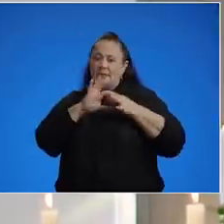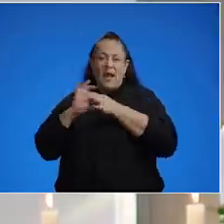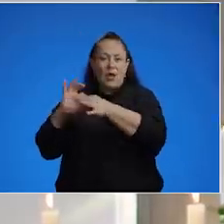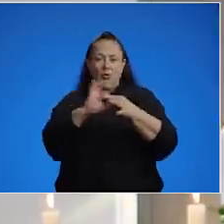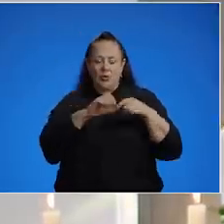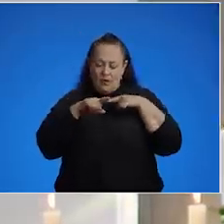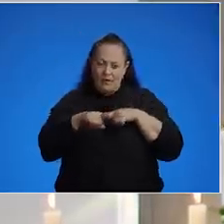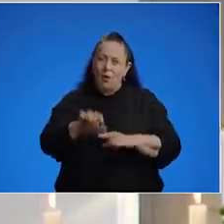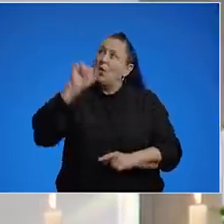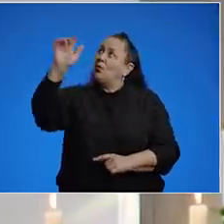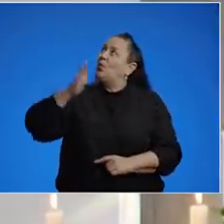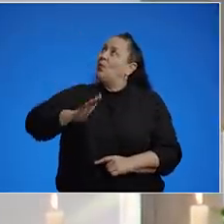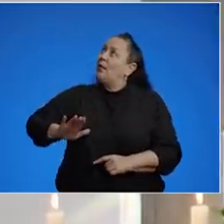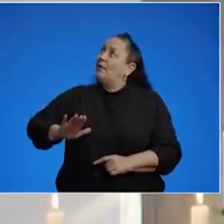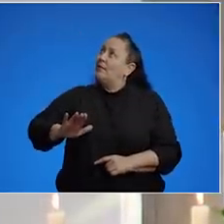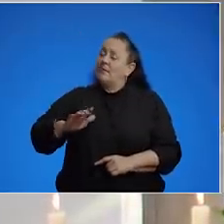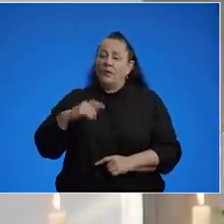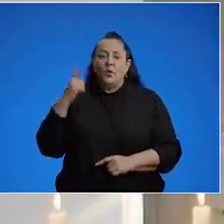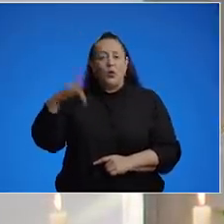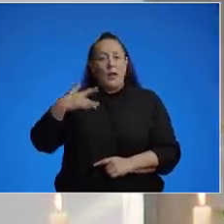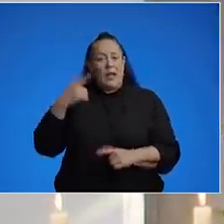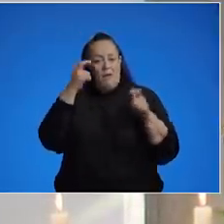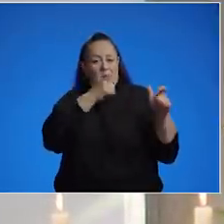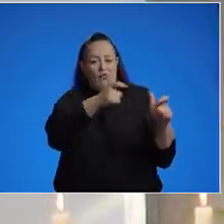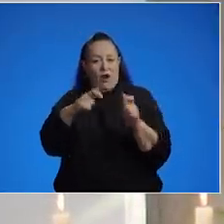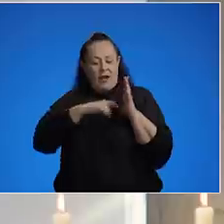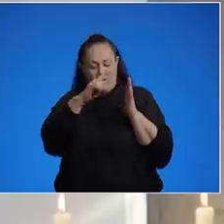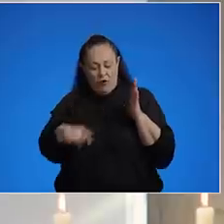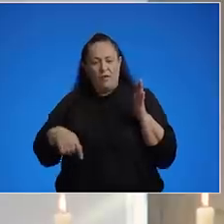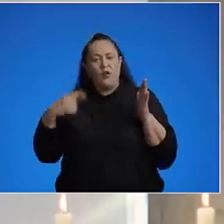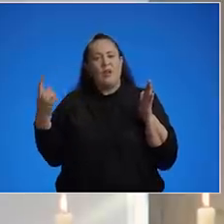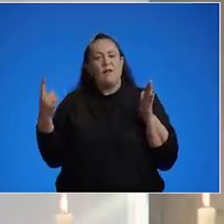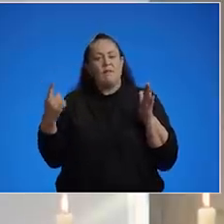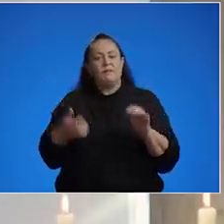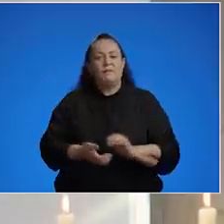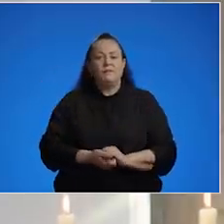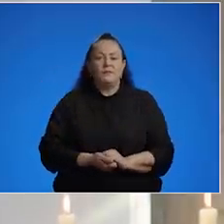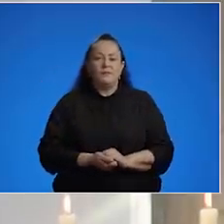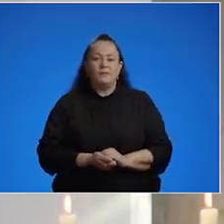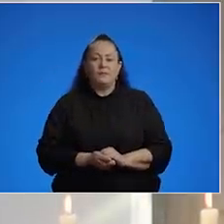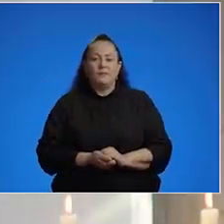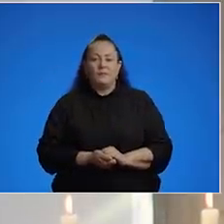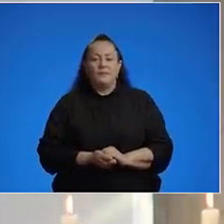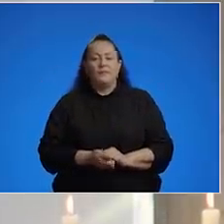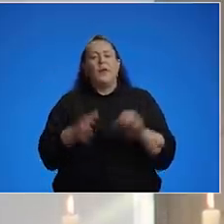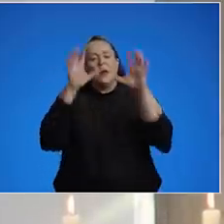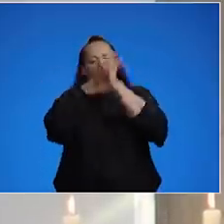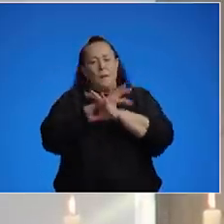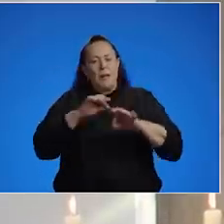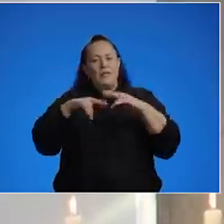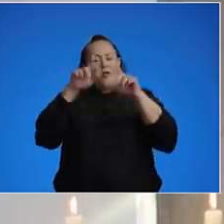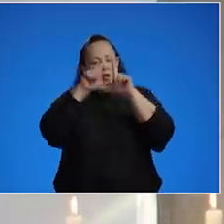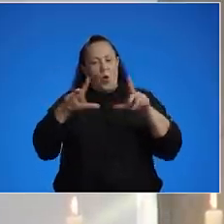peace and unity in accordance with your will, Who live and reign forever and ever. Amen.